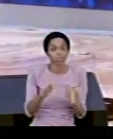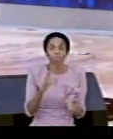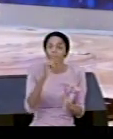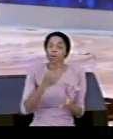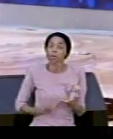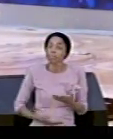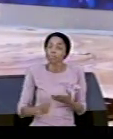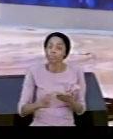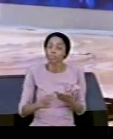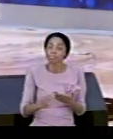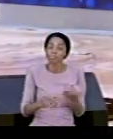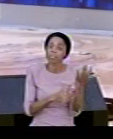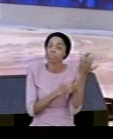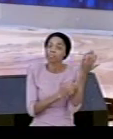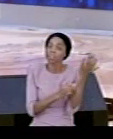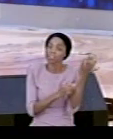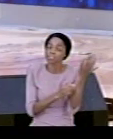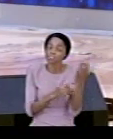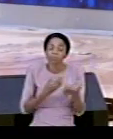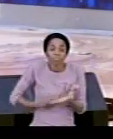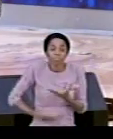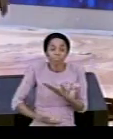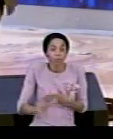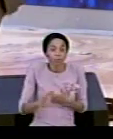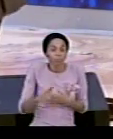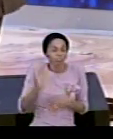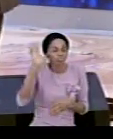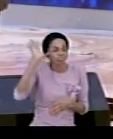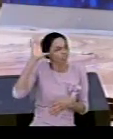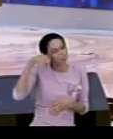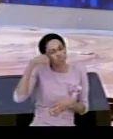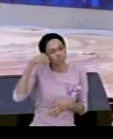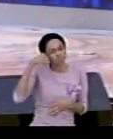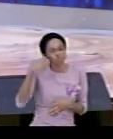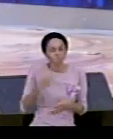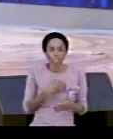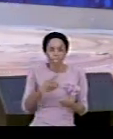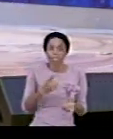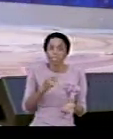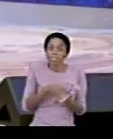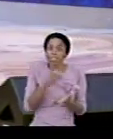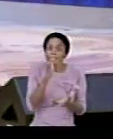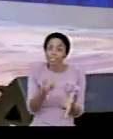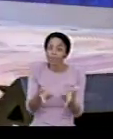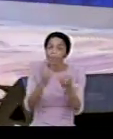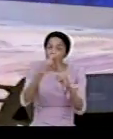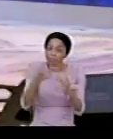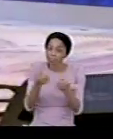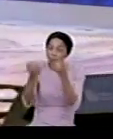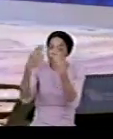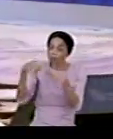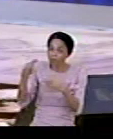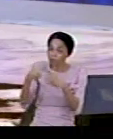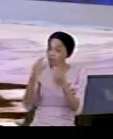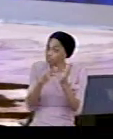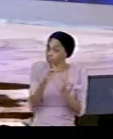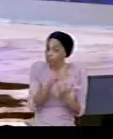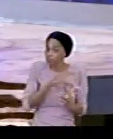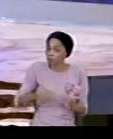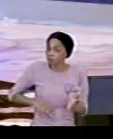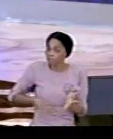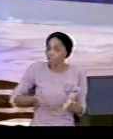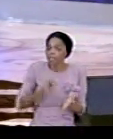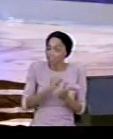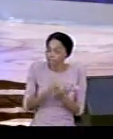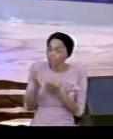born carnal, you are born rebellious. It is coming to Christ that brings conversion.